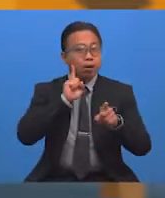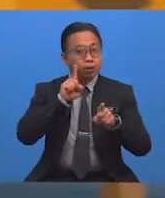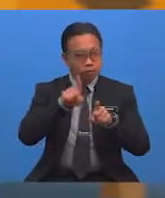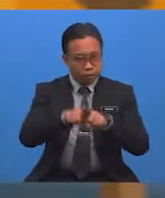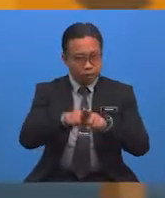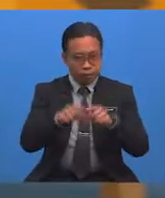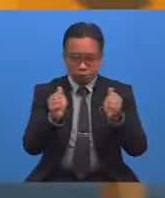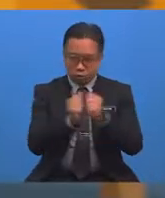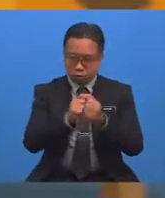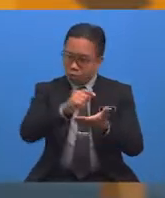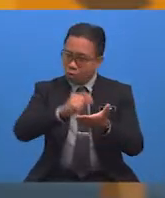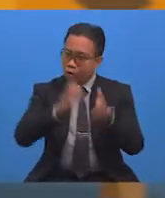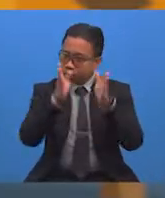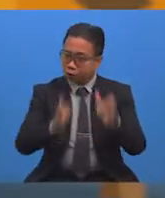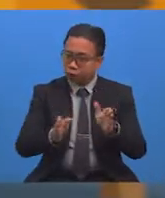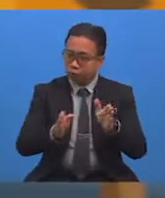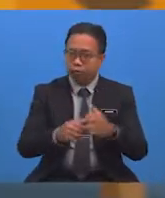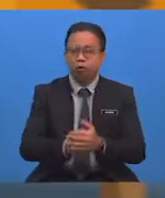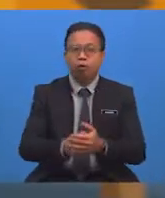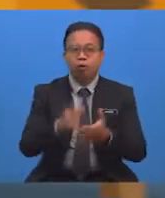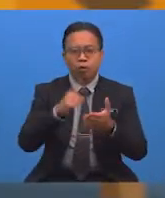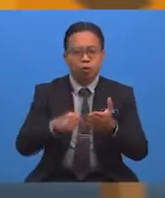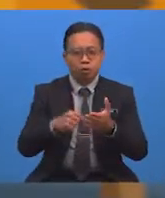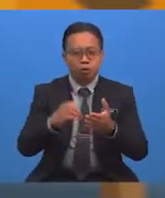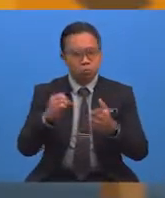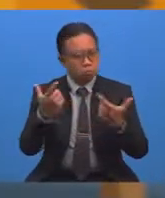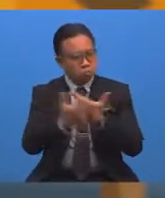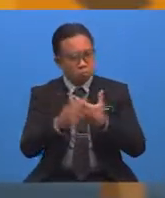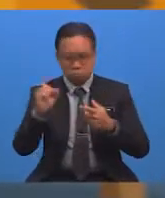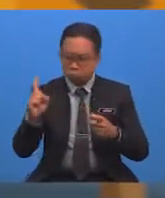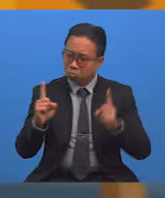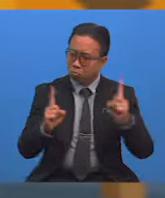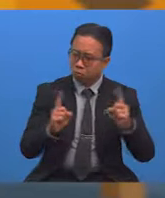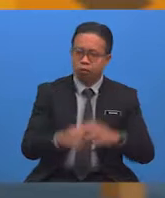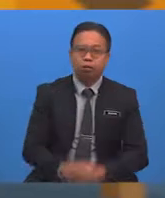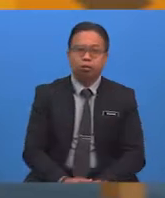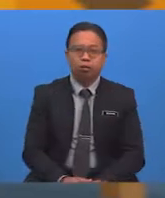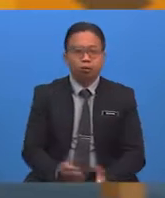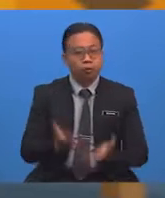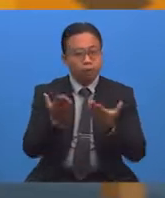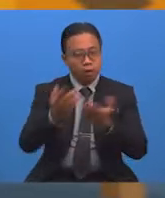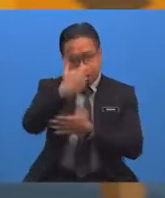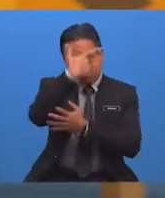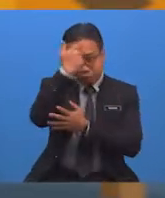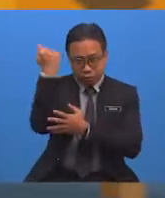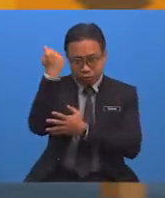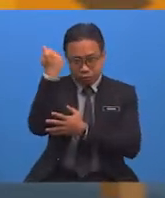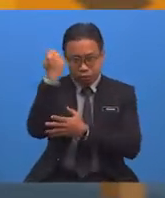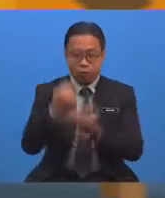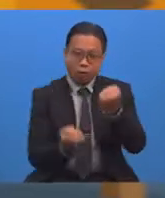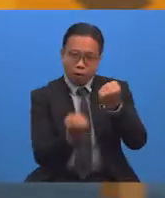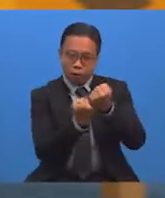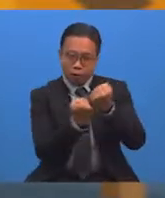stand. It presents both sides of the argument, but provides reasons or evidence